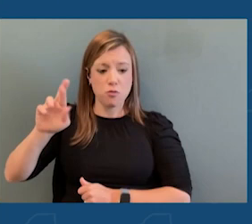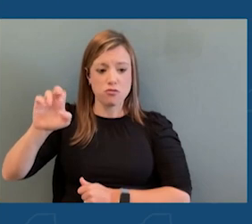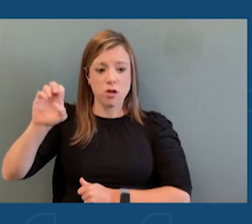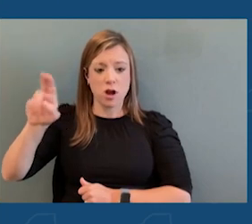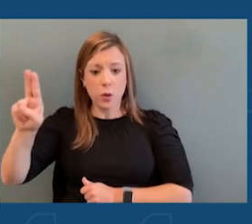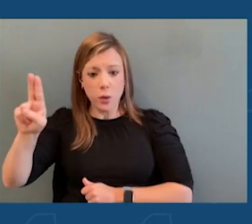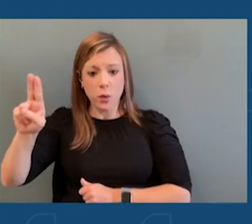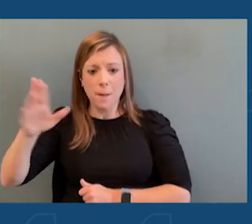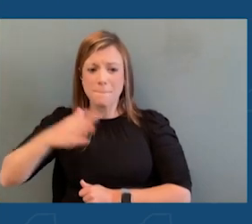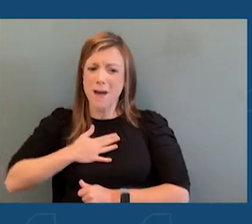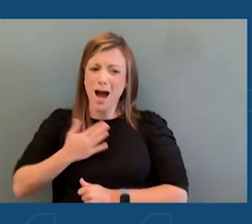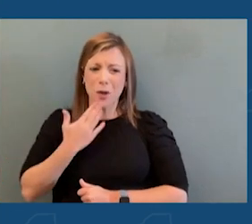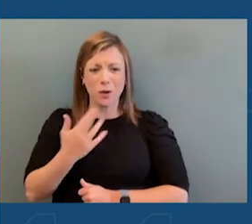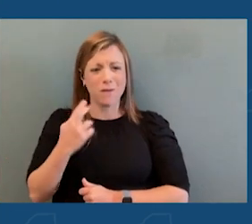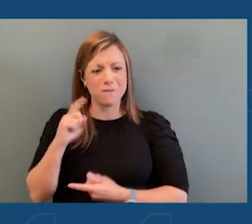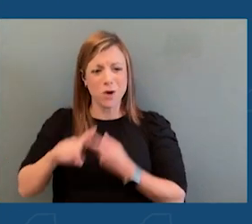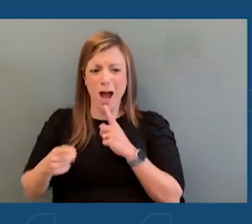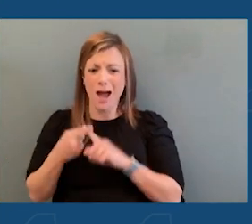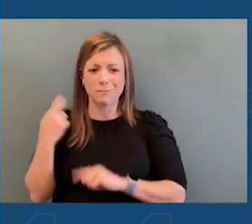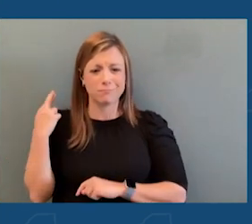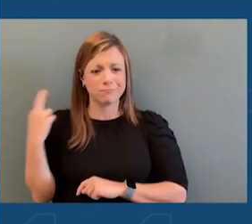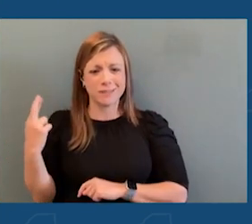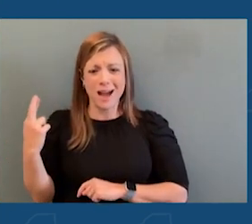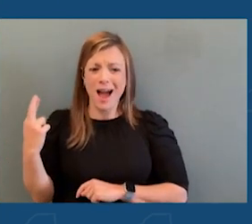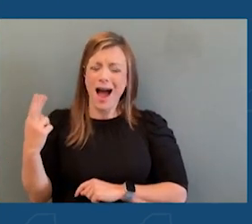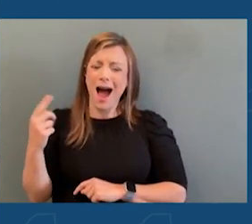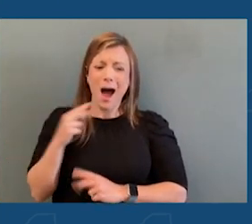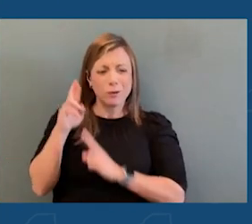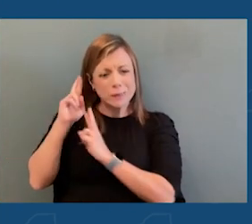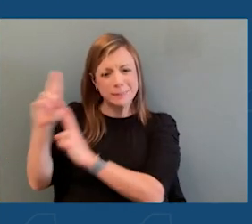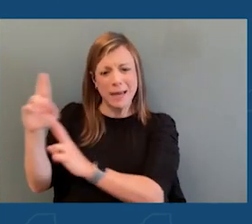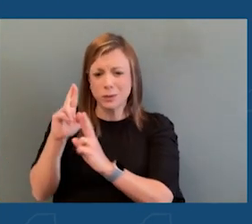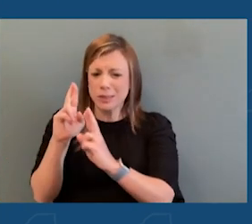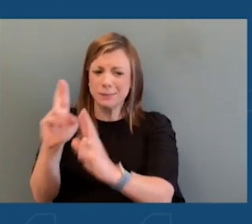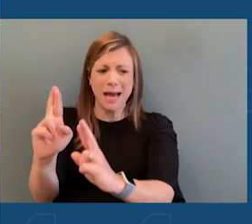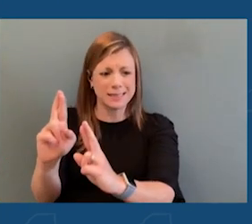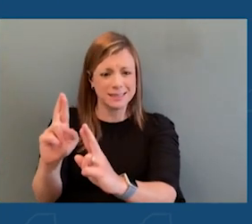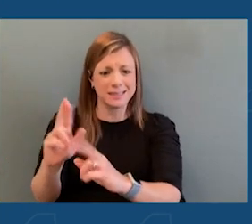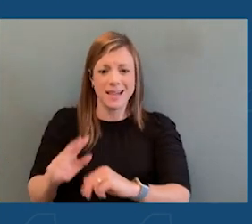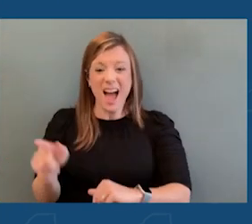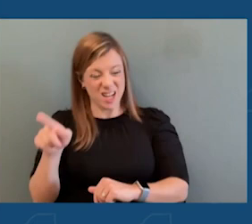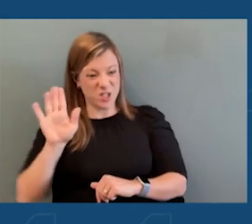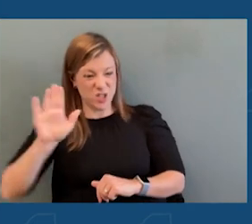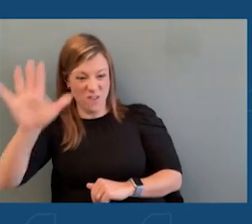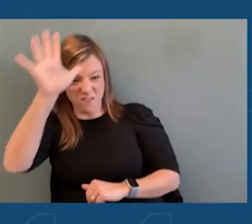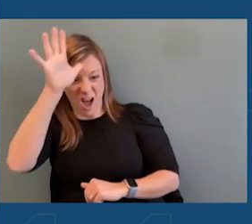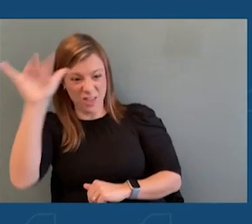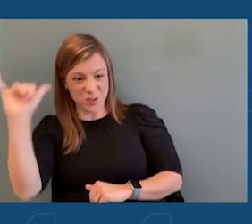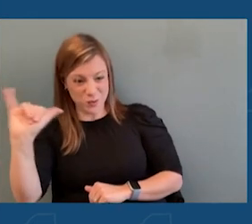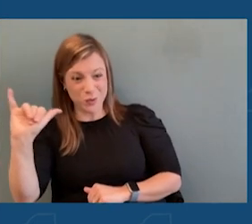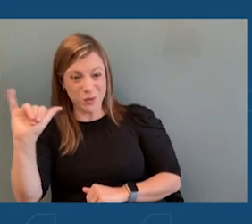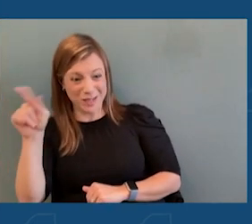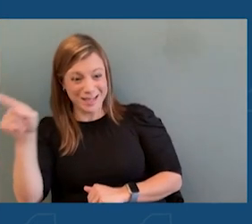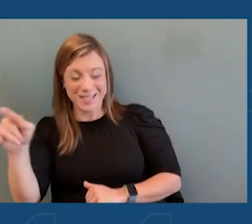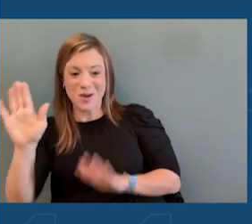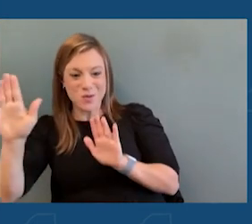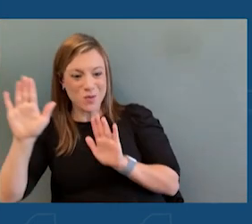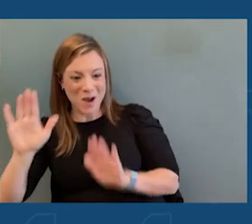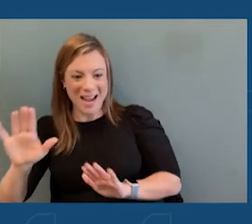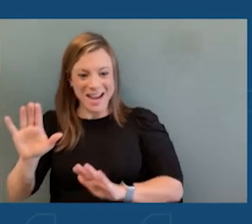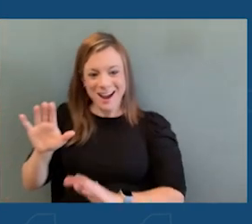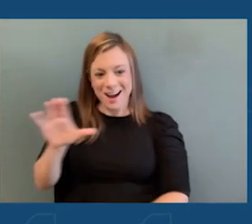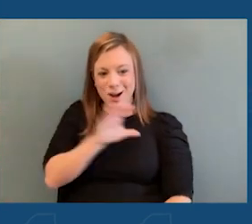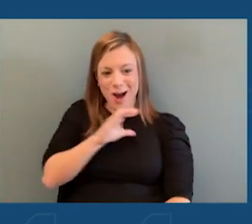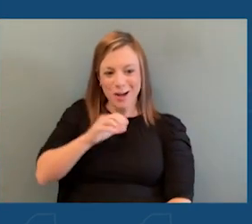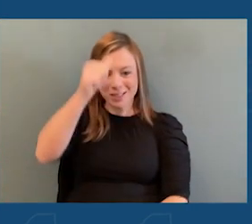know, my respect more than to you is to your father too. You know, the great mentor, Congressman Serrano. You know, a big leader